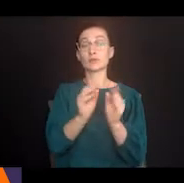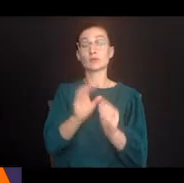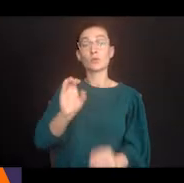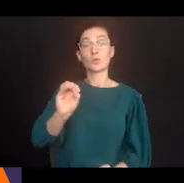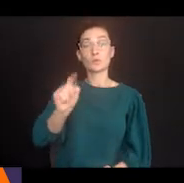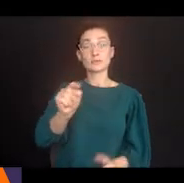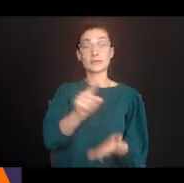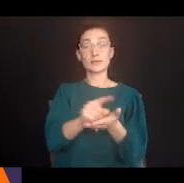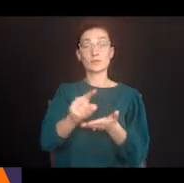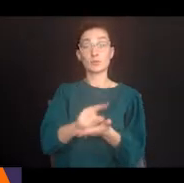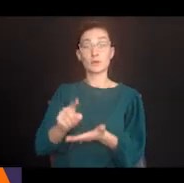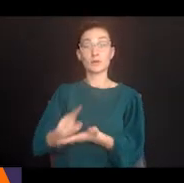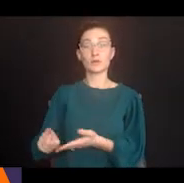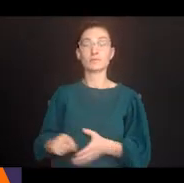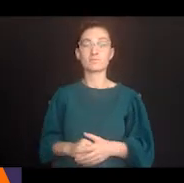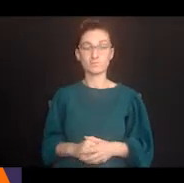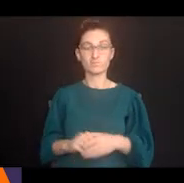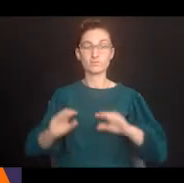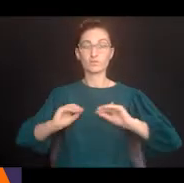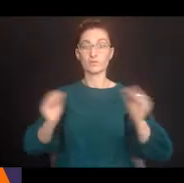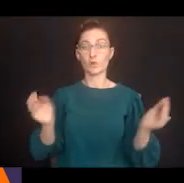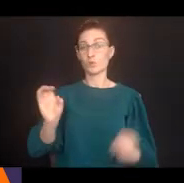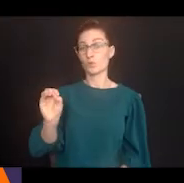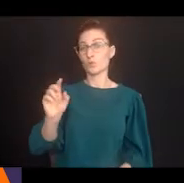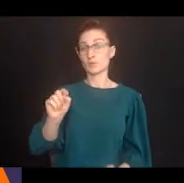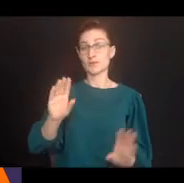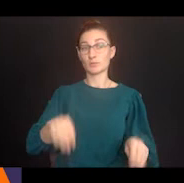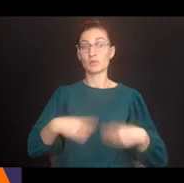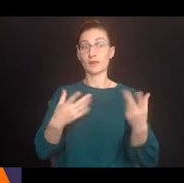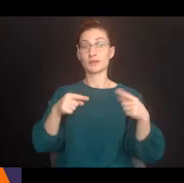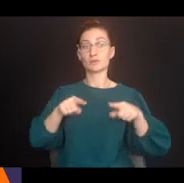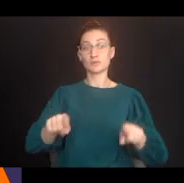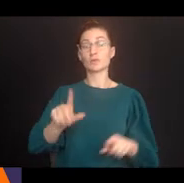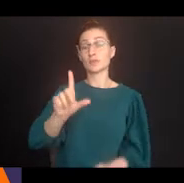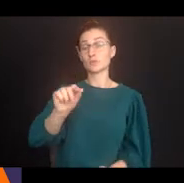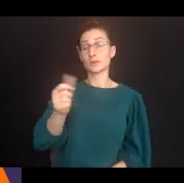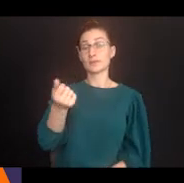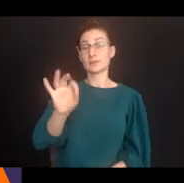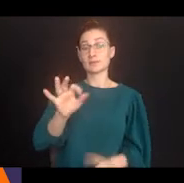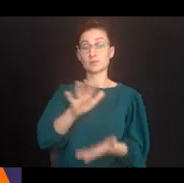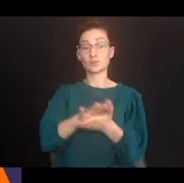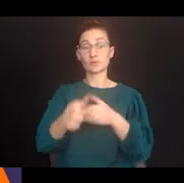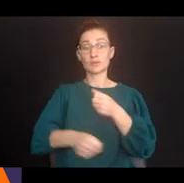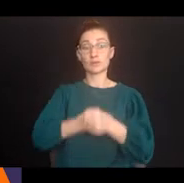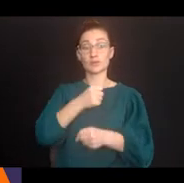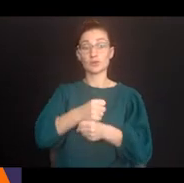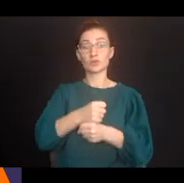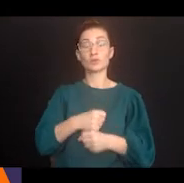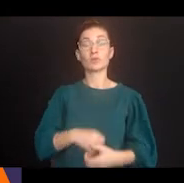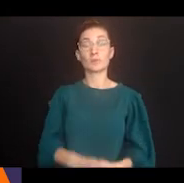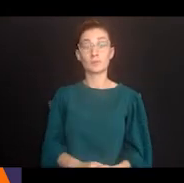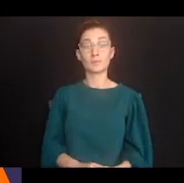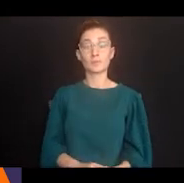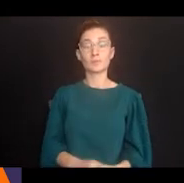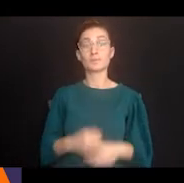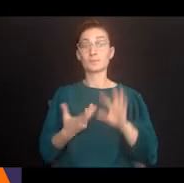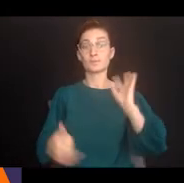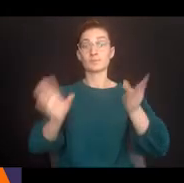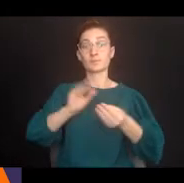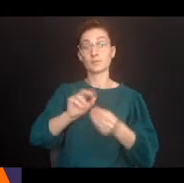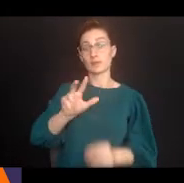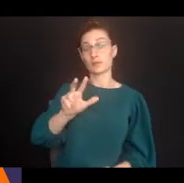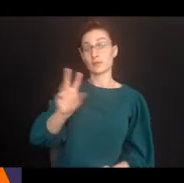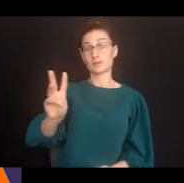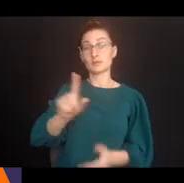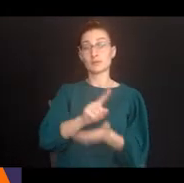therapy per week. No occupational therapy was provided during the 2019 school year. There